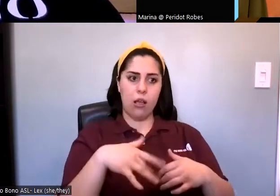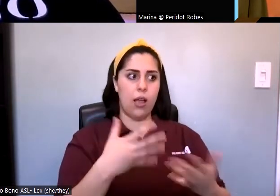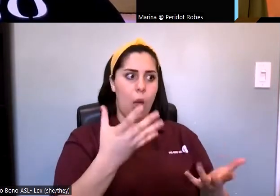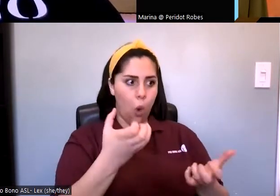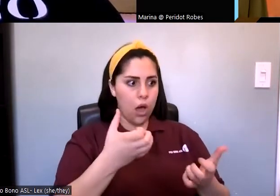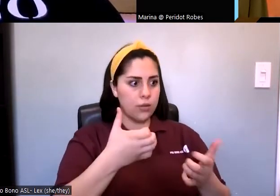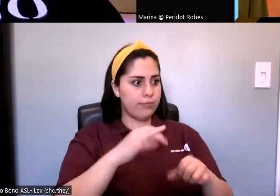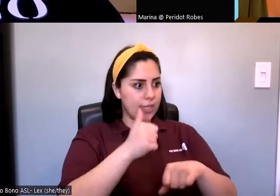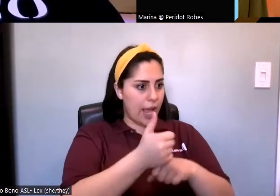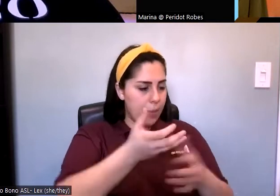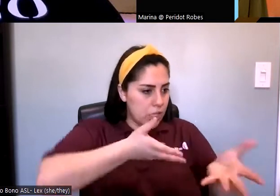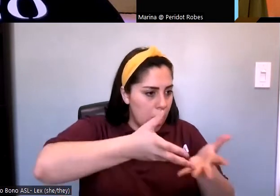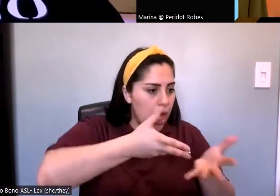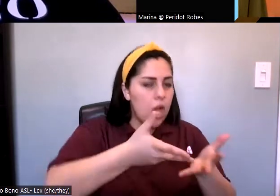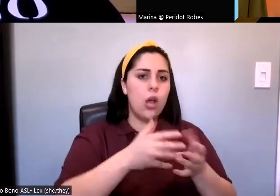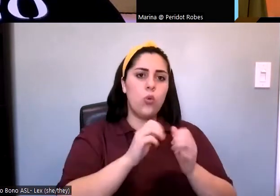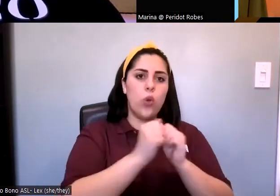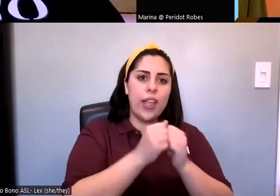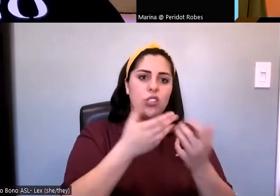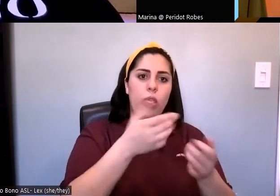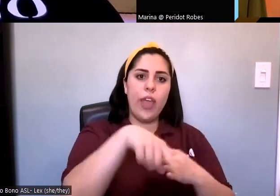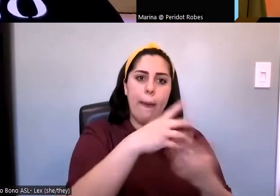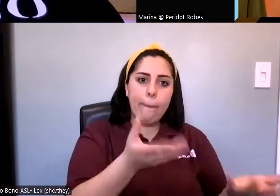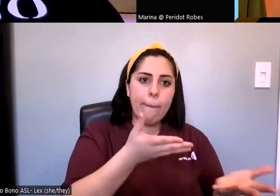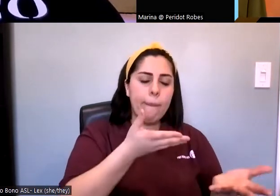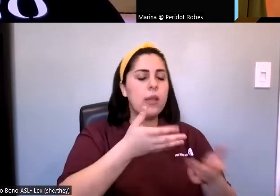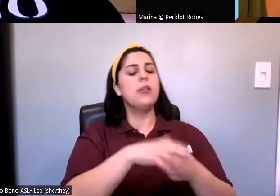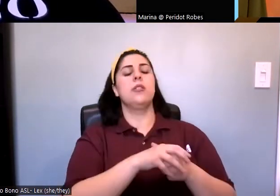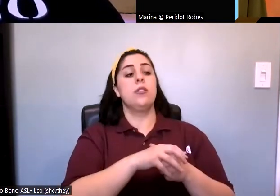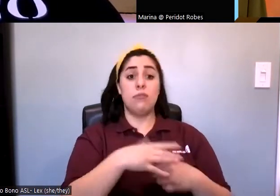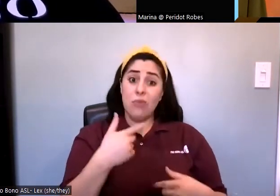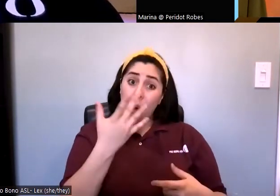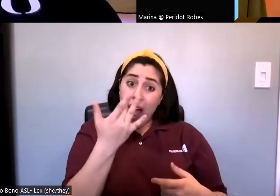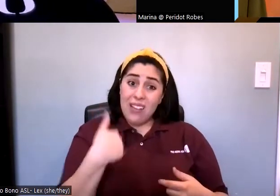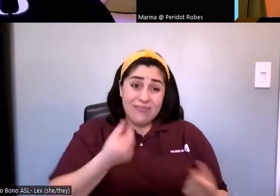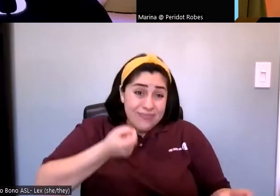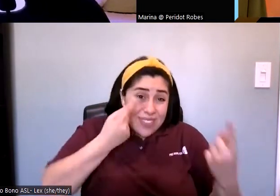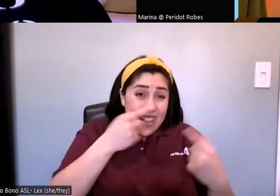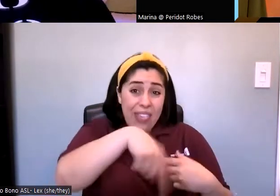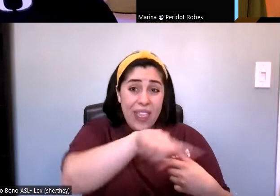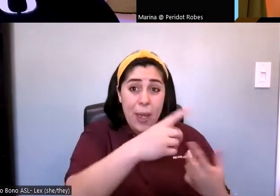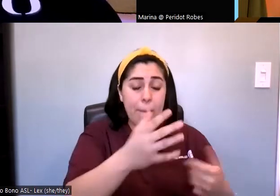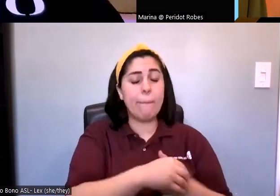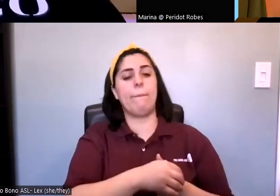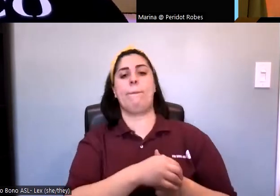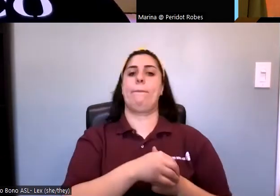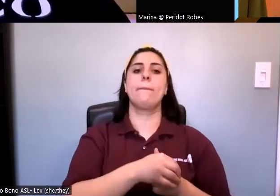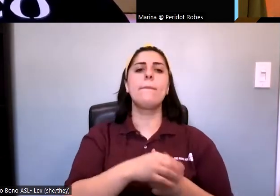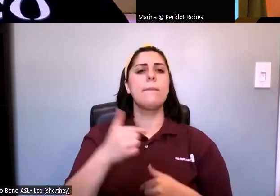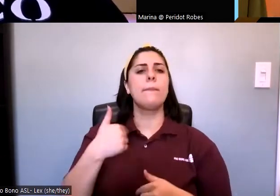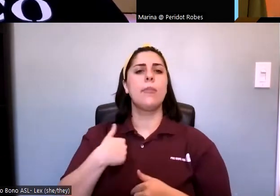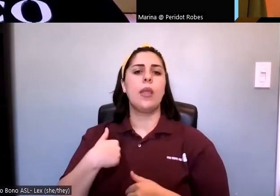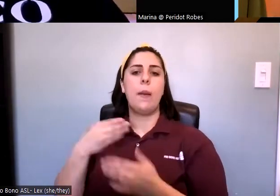I've been there too. I get it. You know, I bought a caftan from Jen Wilder's line, You're